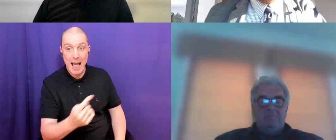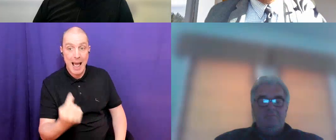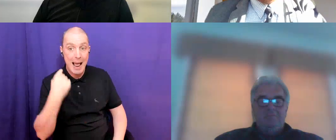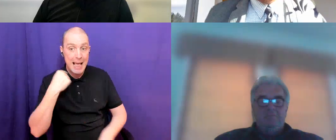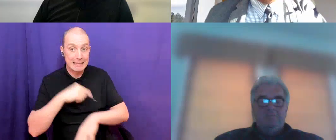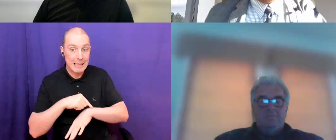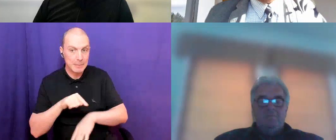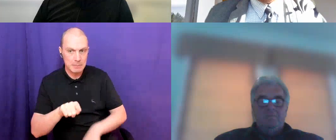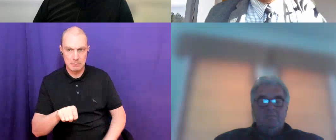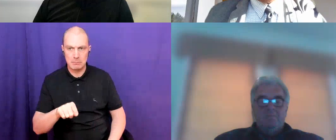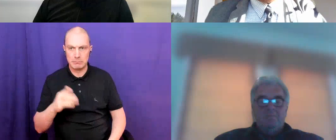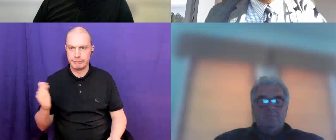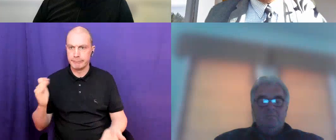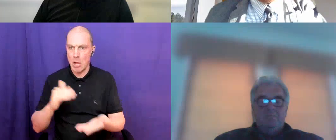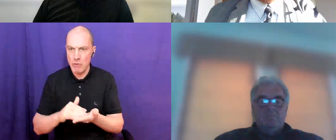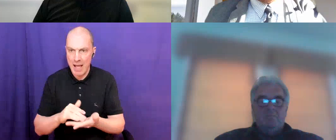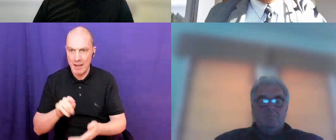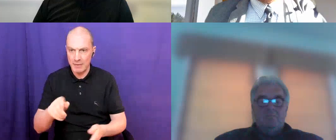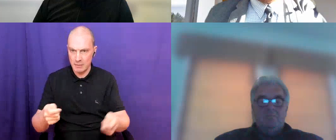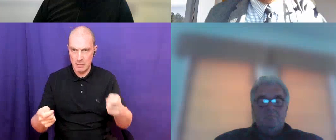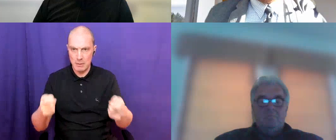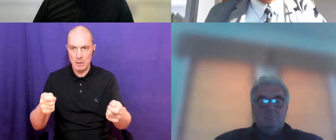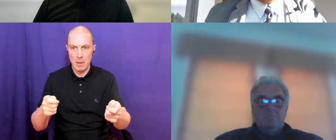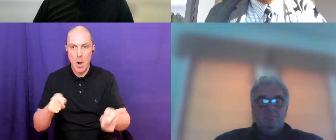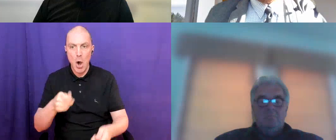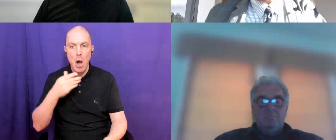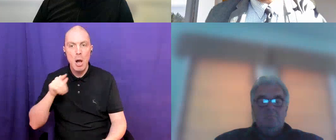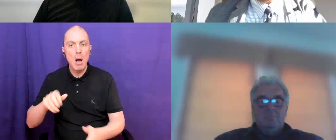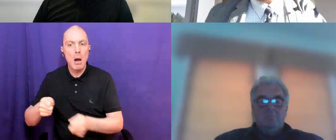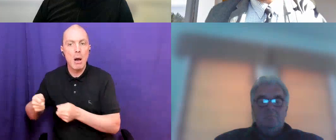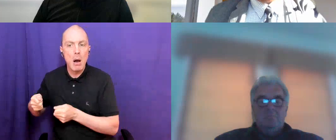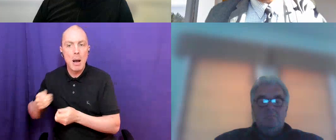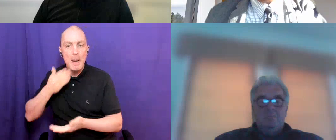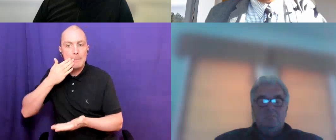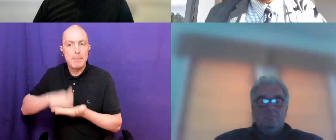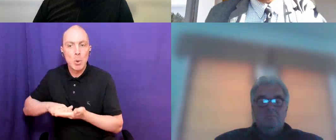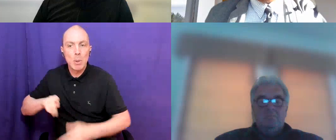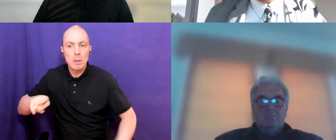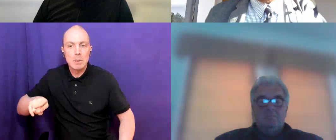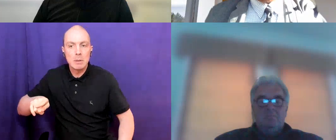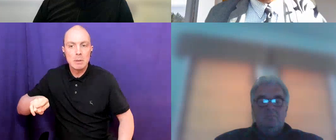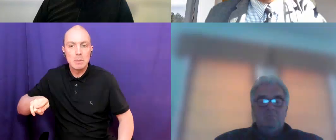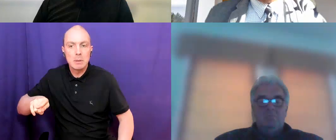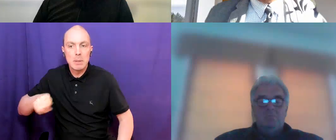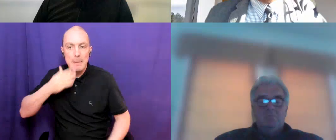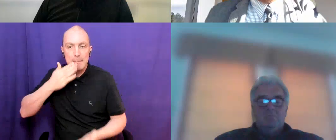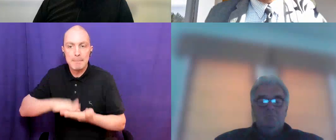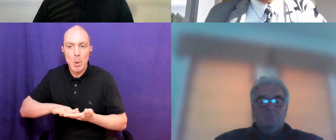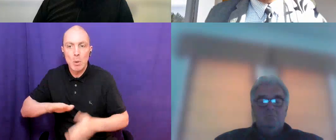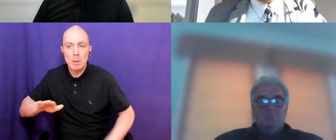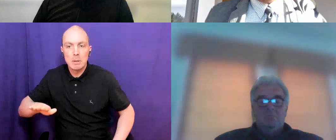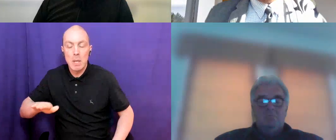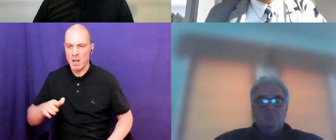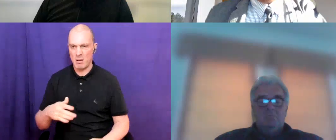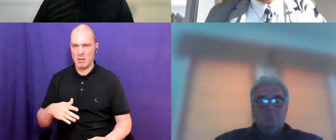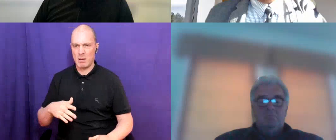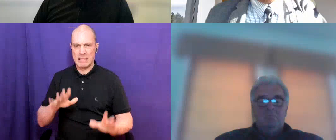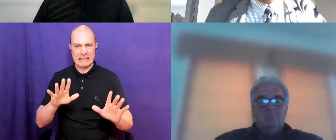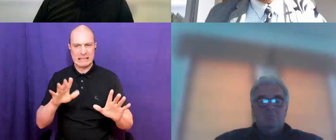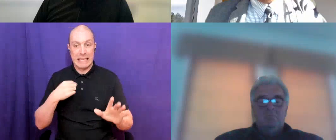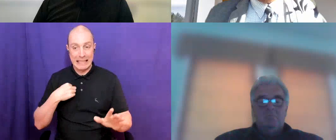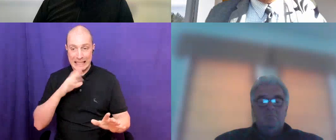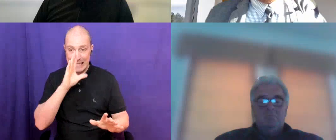for people, you see. Well, I don't need it all the time, but I need a chair sometimes. I get a knee operation in November, so